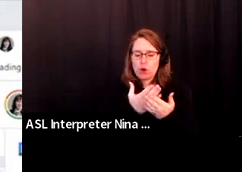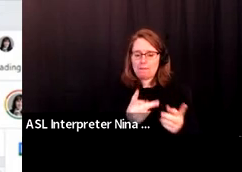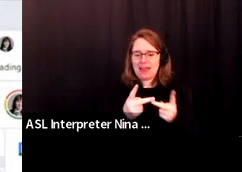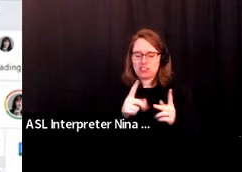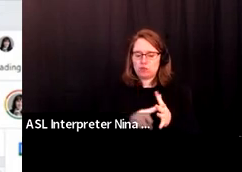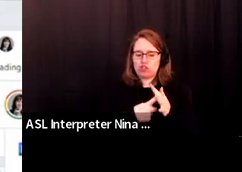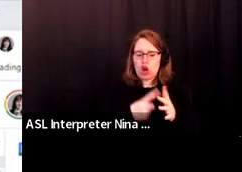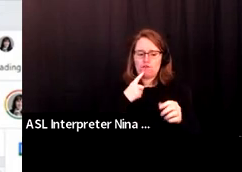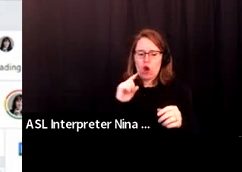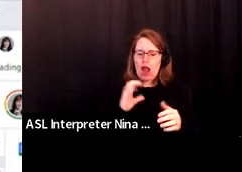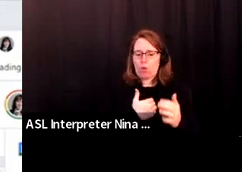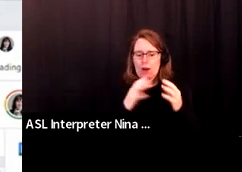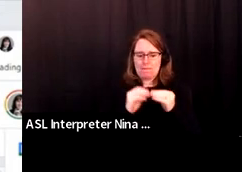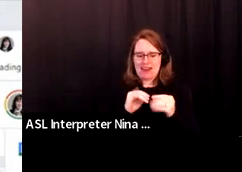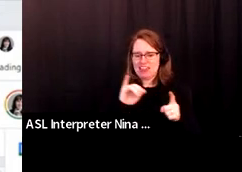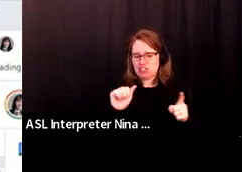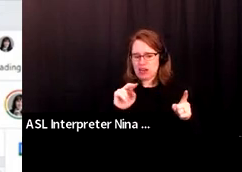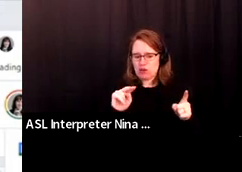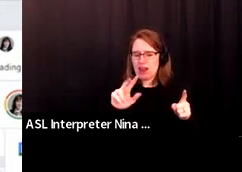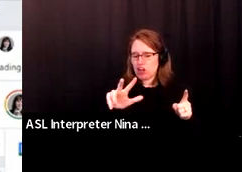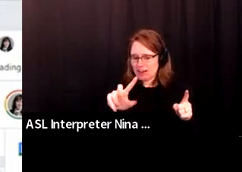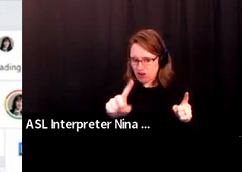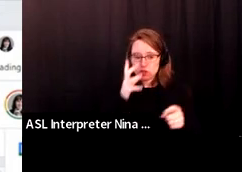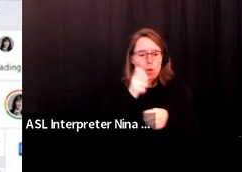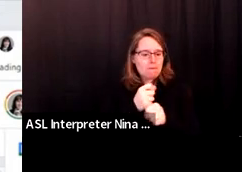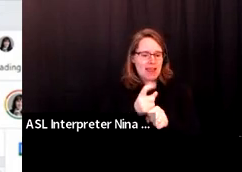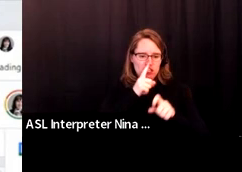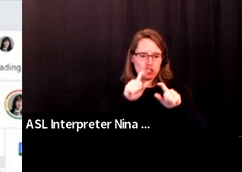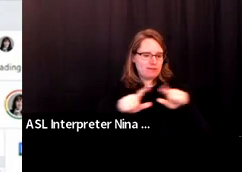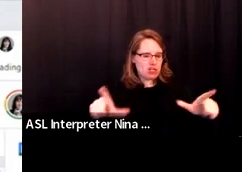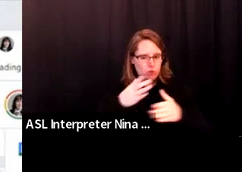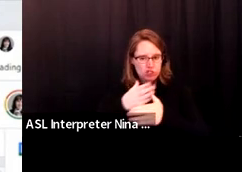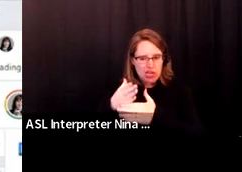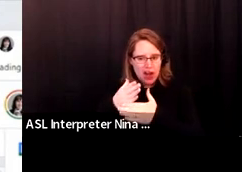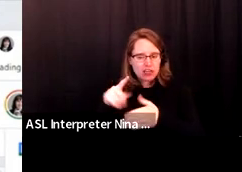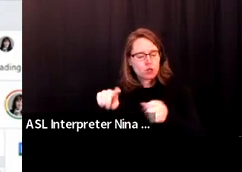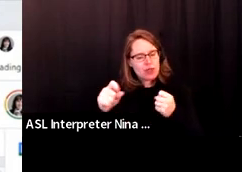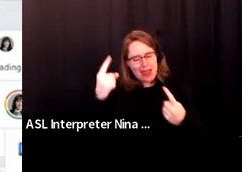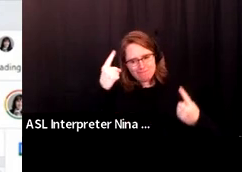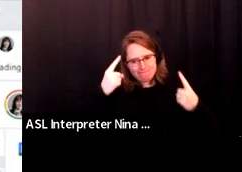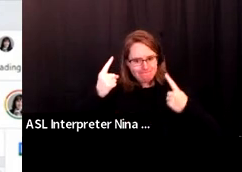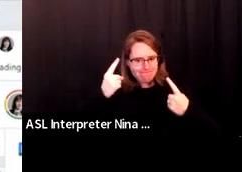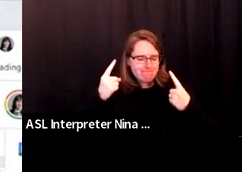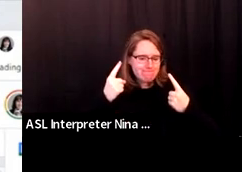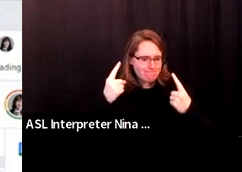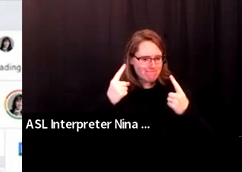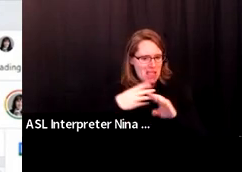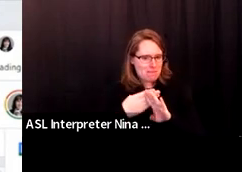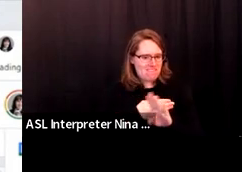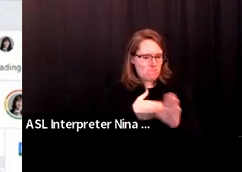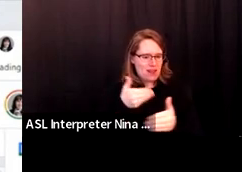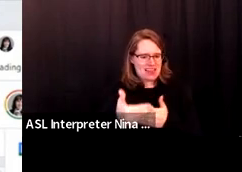31st. And we'll make sure to get this back out to you so you have time to kind of think about it and digest and think about